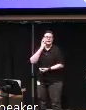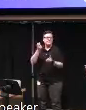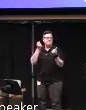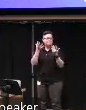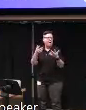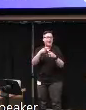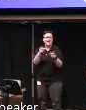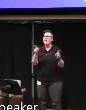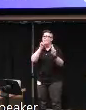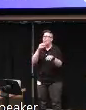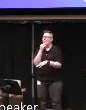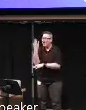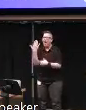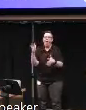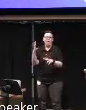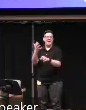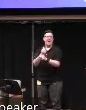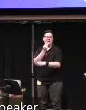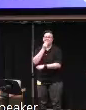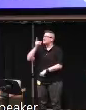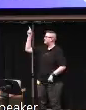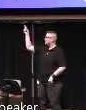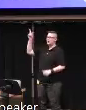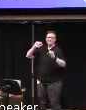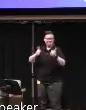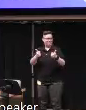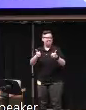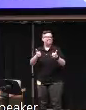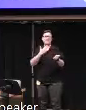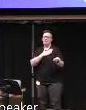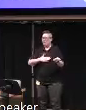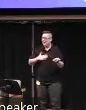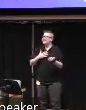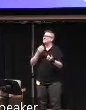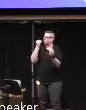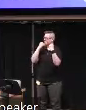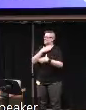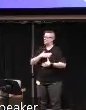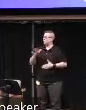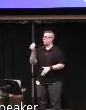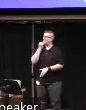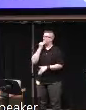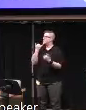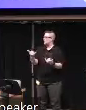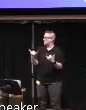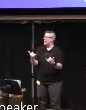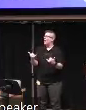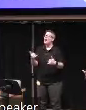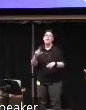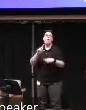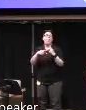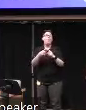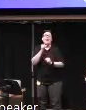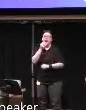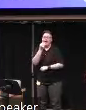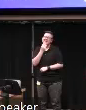many of you who ordered lunch have grabbed your lunches. That's terrific. We welcome you to please enjoy that. I would encourage you when you're